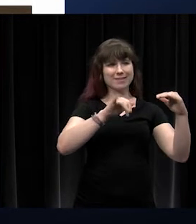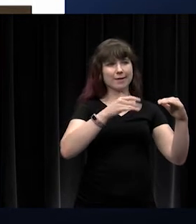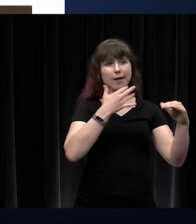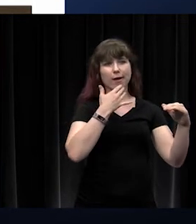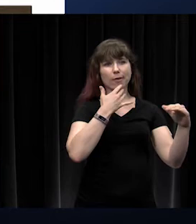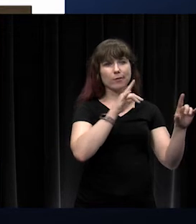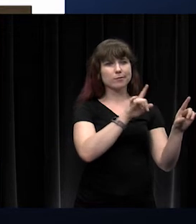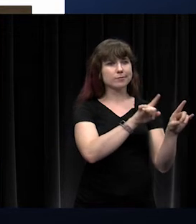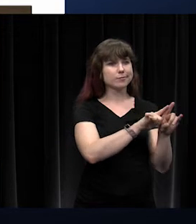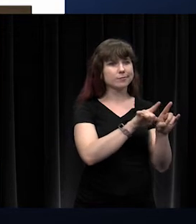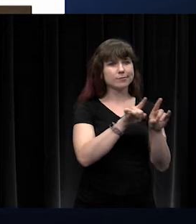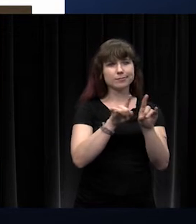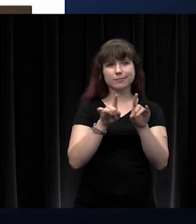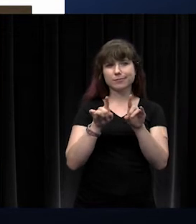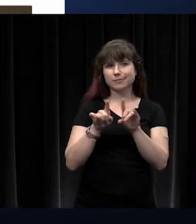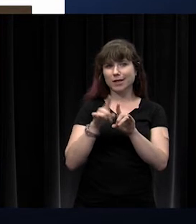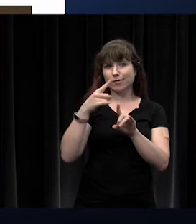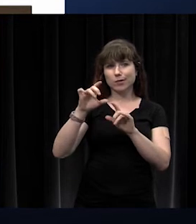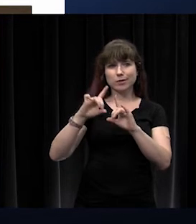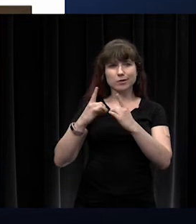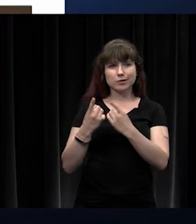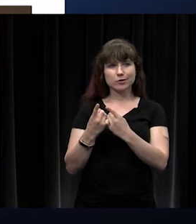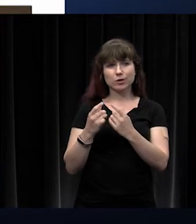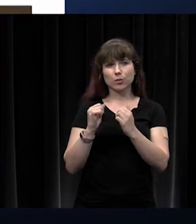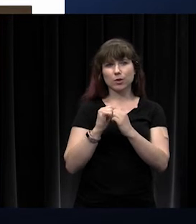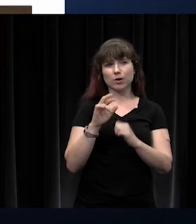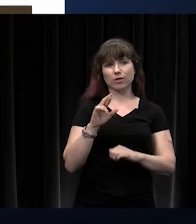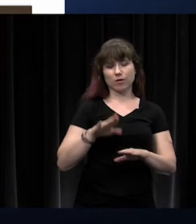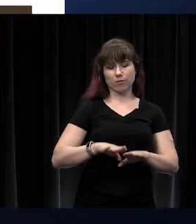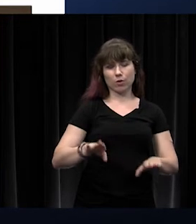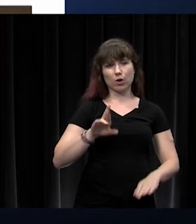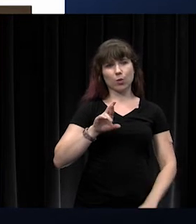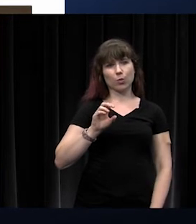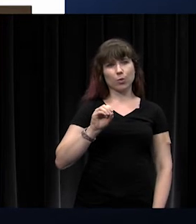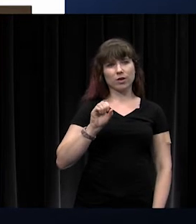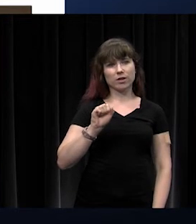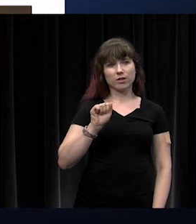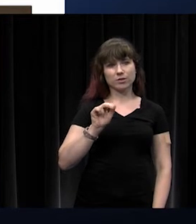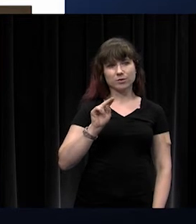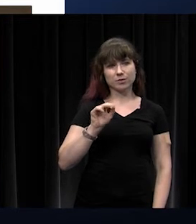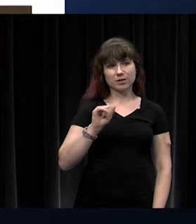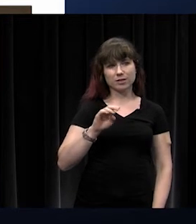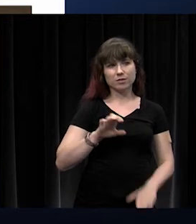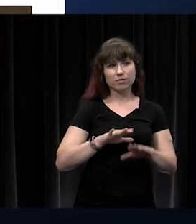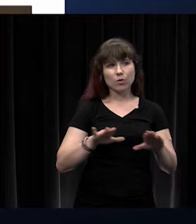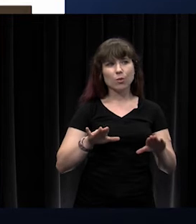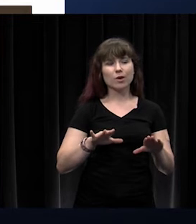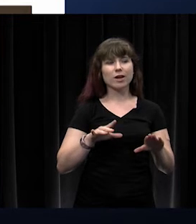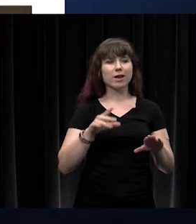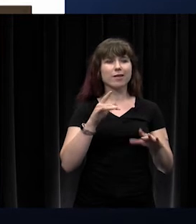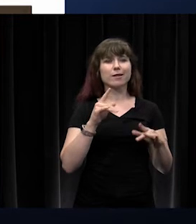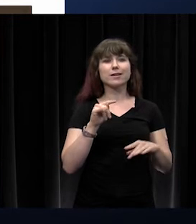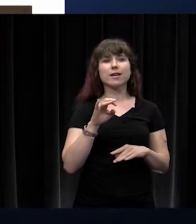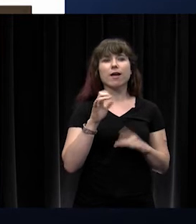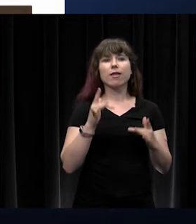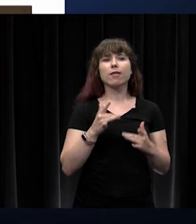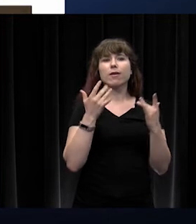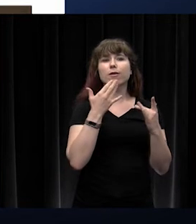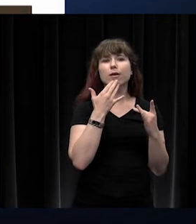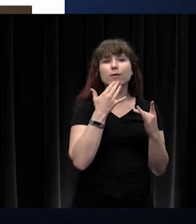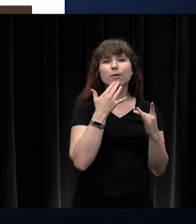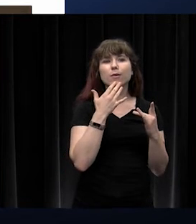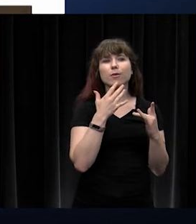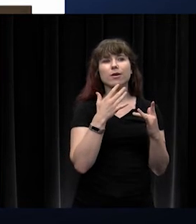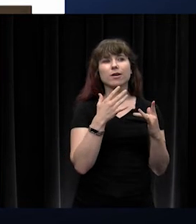and materials that we use throughout the district with the resinous flooring on the floors, the lighter tones for the tile and then the wood for